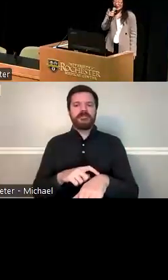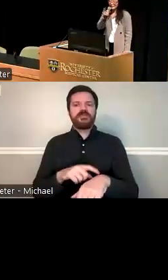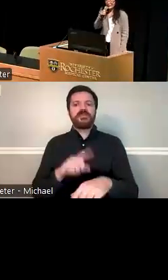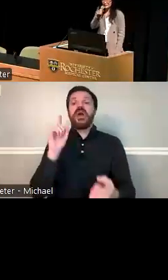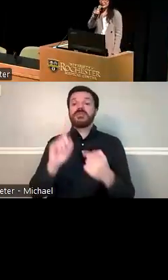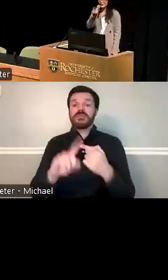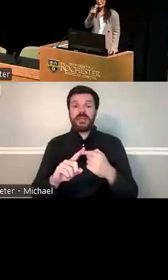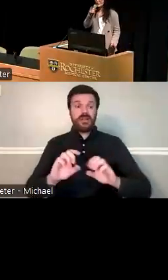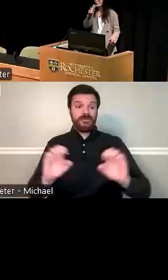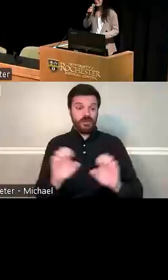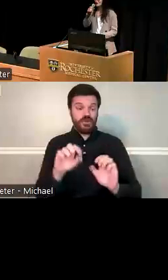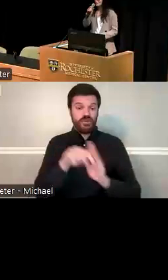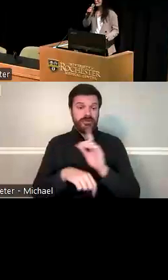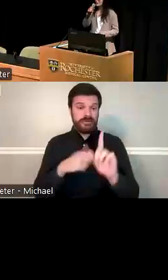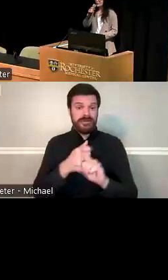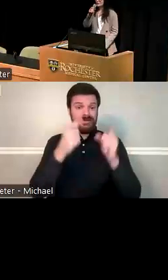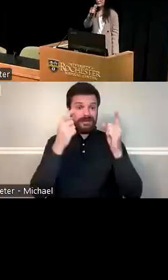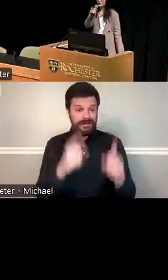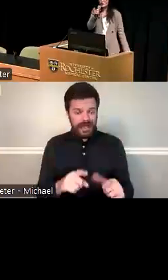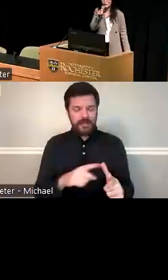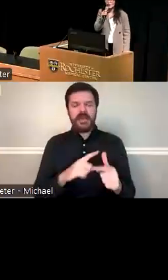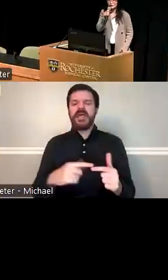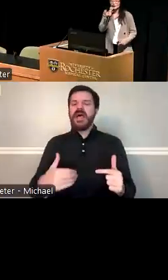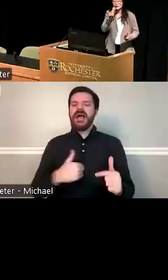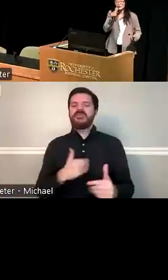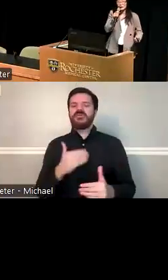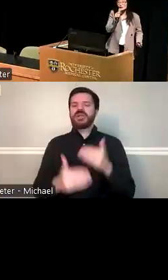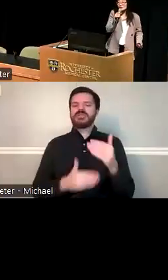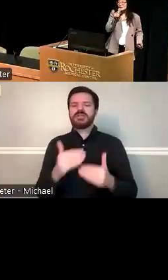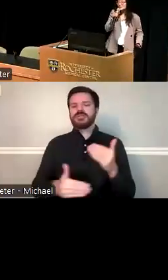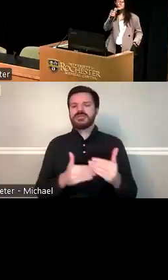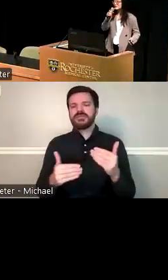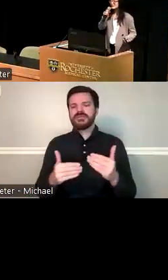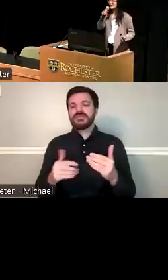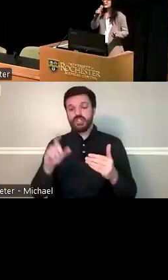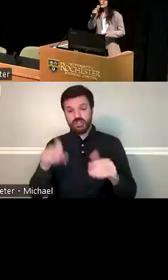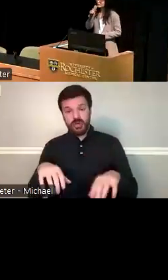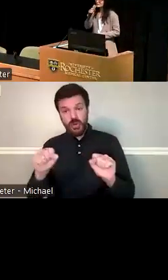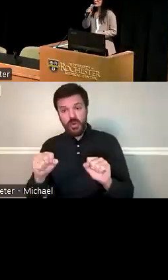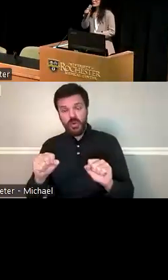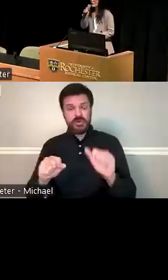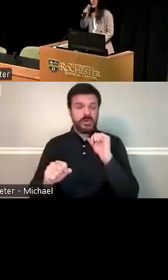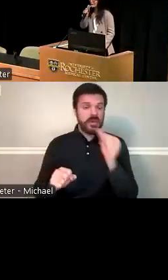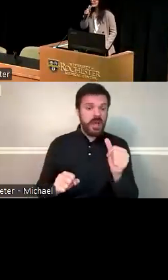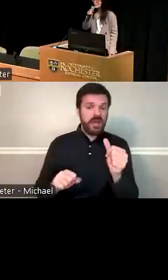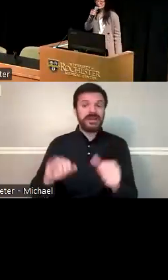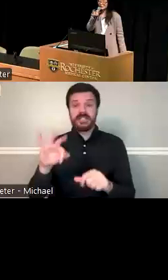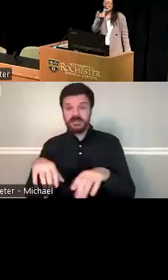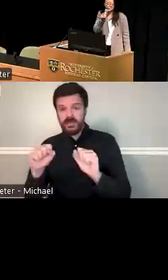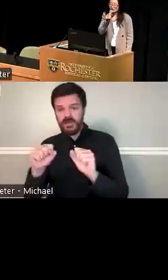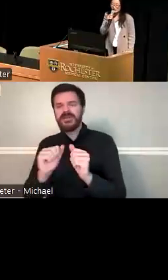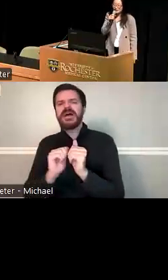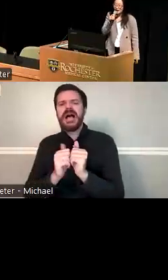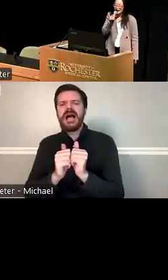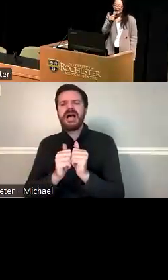event happens, so that they know what process to follow, whether to hold a memorial service or not, and if so, how can we hold a